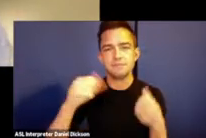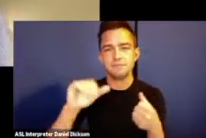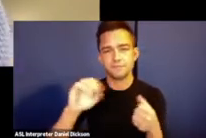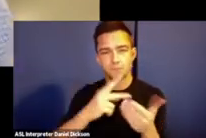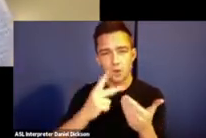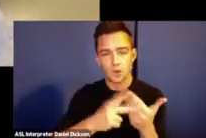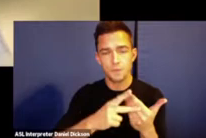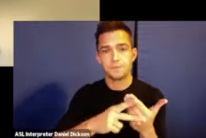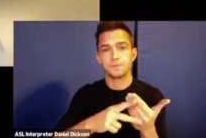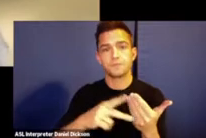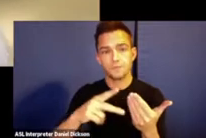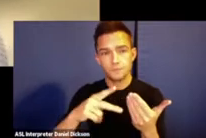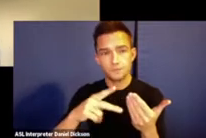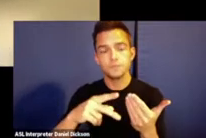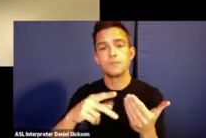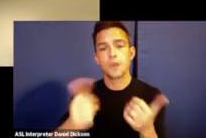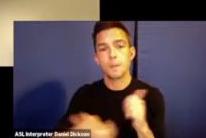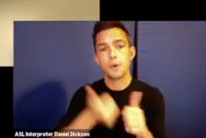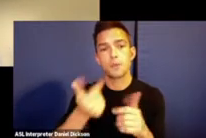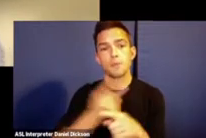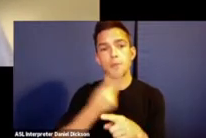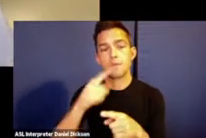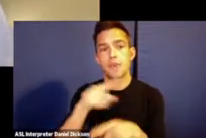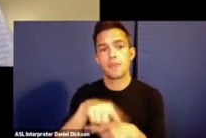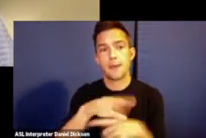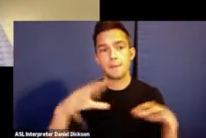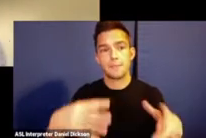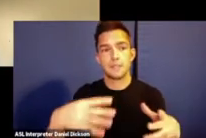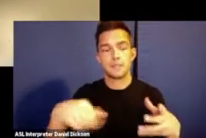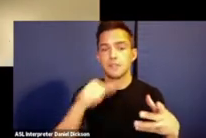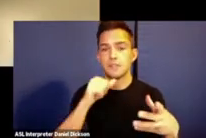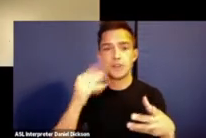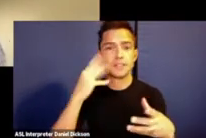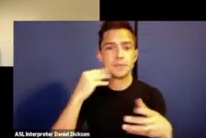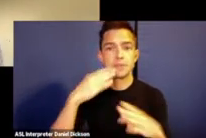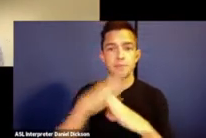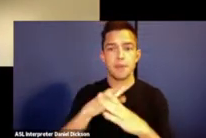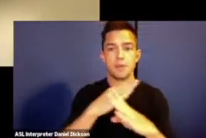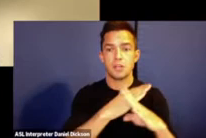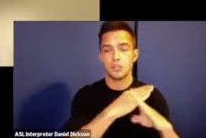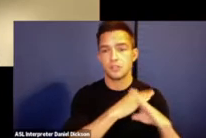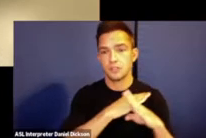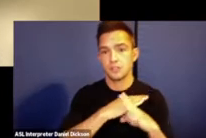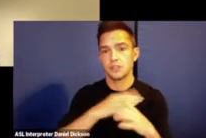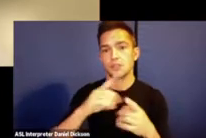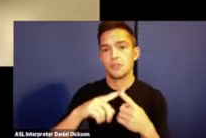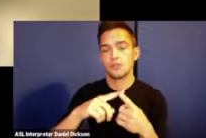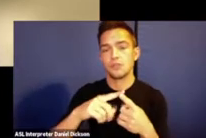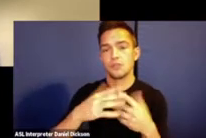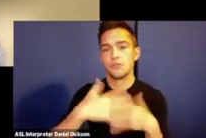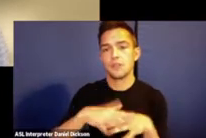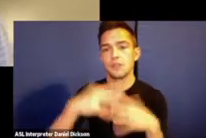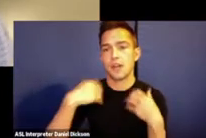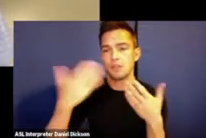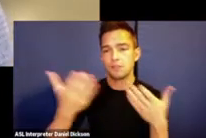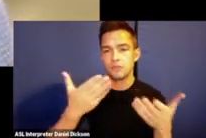at the point that is most appropriate for them, and that they're not experiencing barriers to mainstream health services.